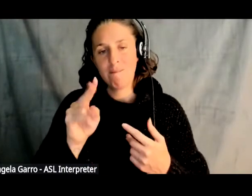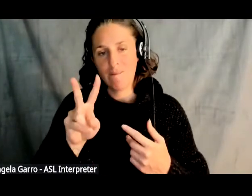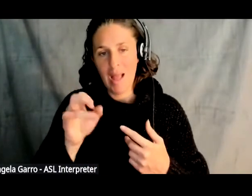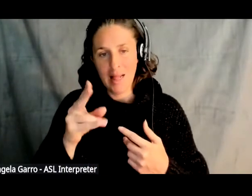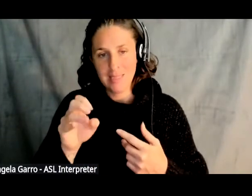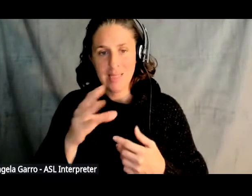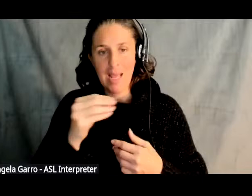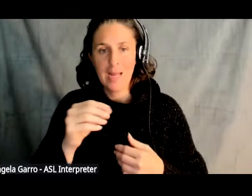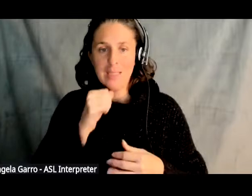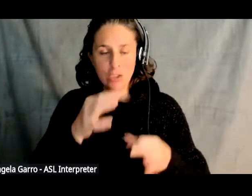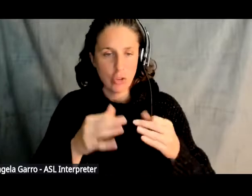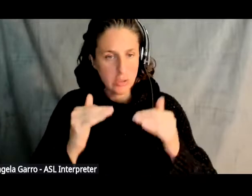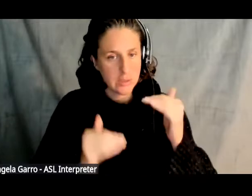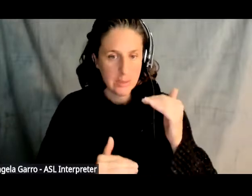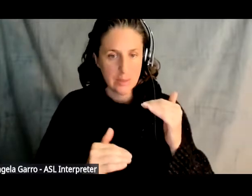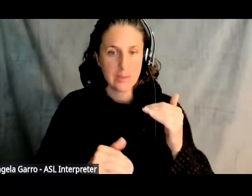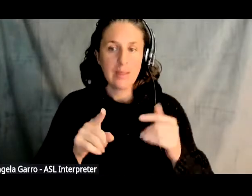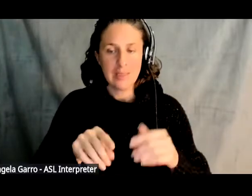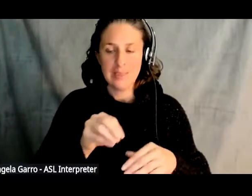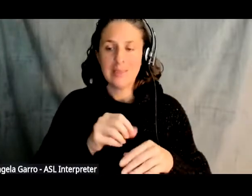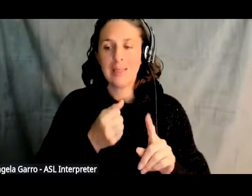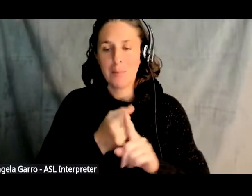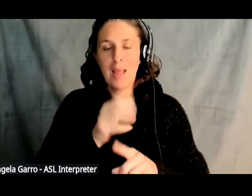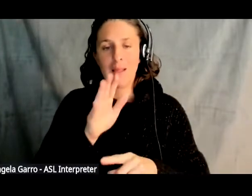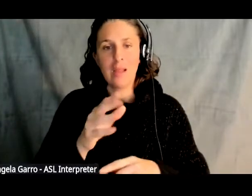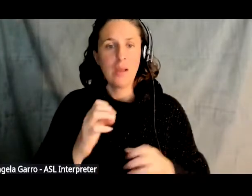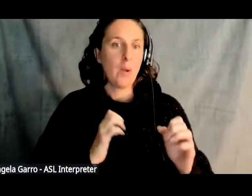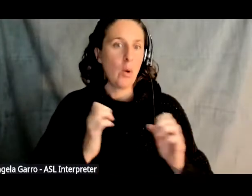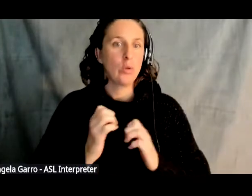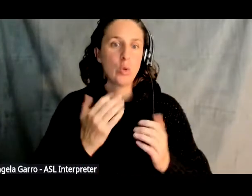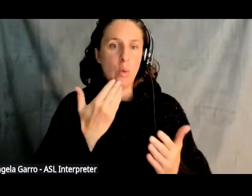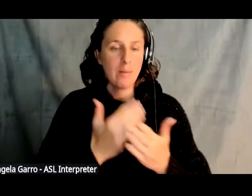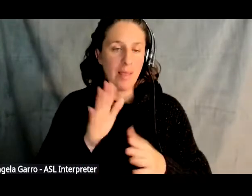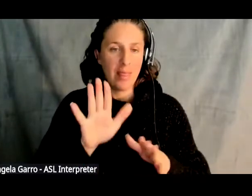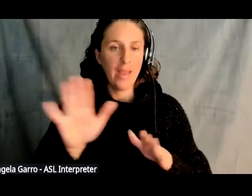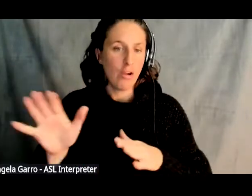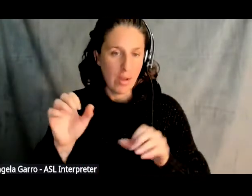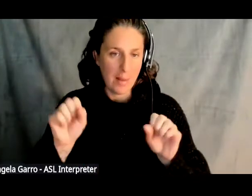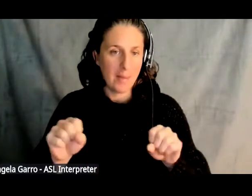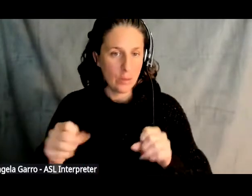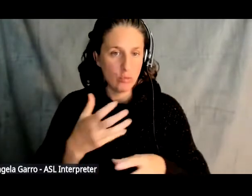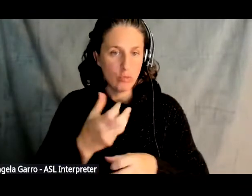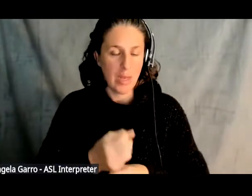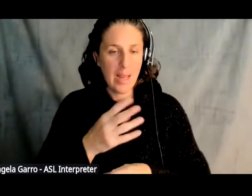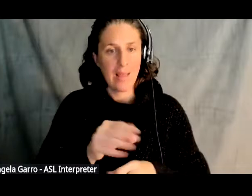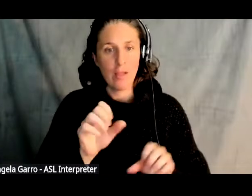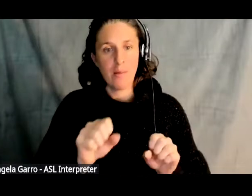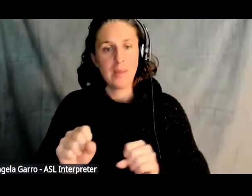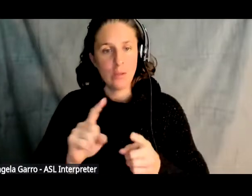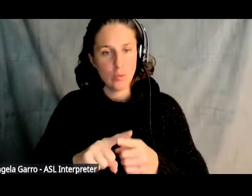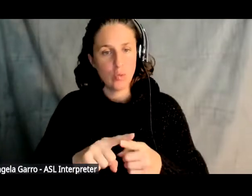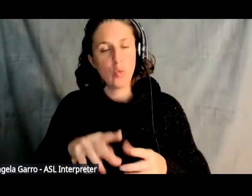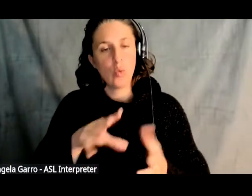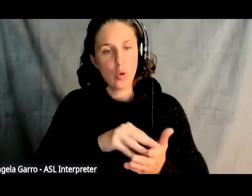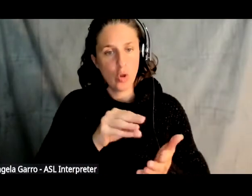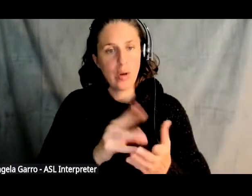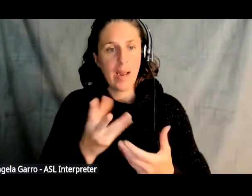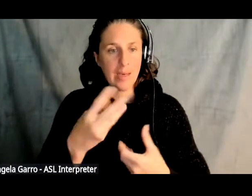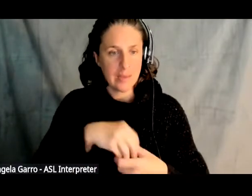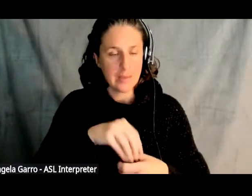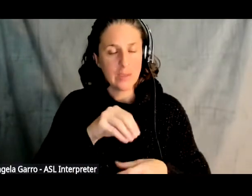These challenges impact their emotional well-being, their ability to trust, and their capacity to learn and engage in school and day-to-day